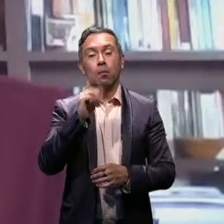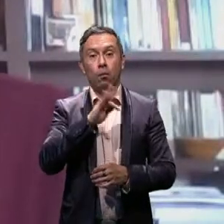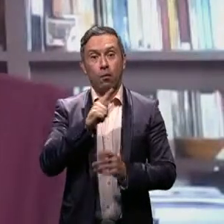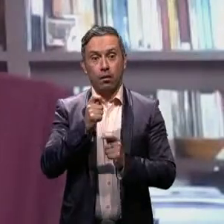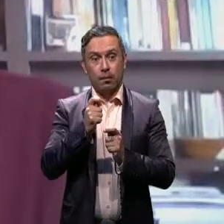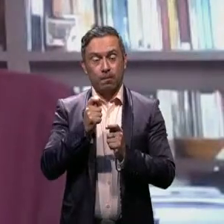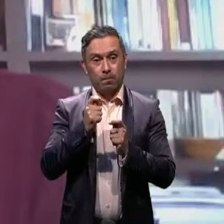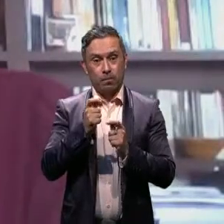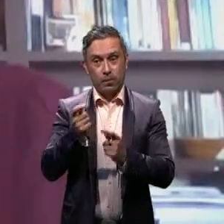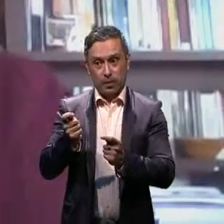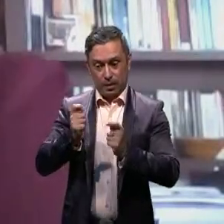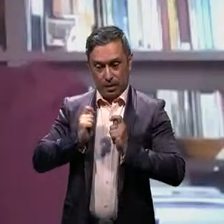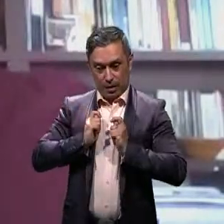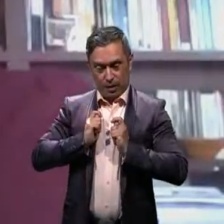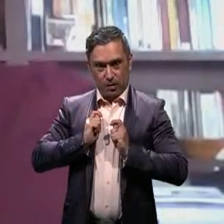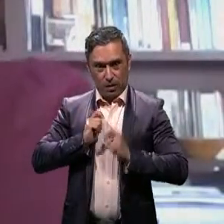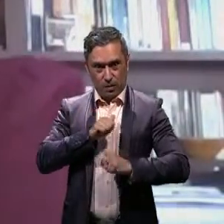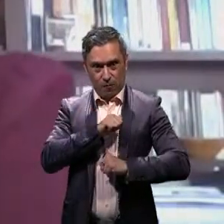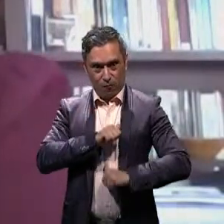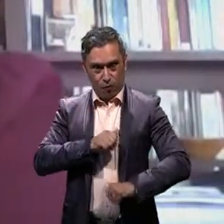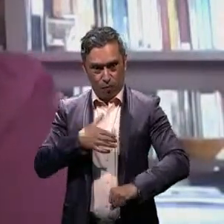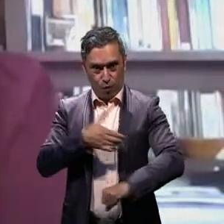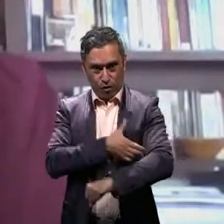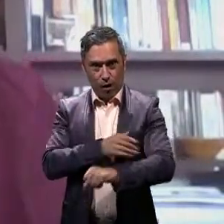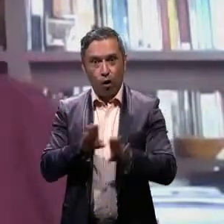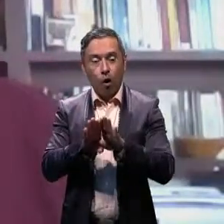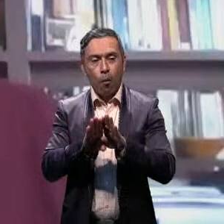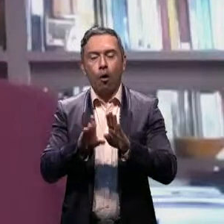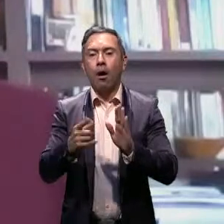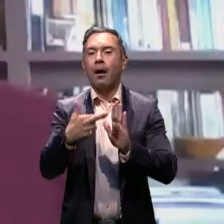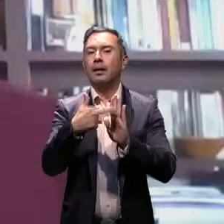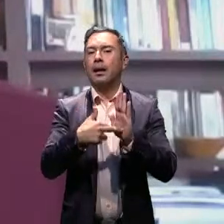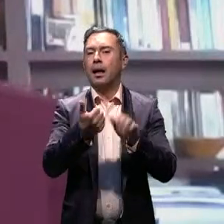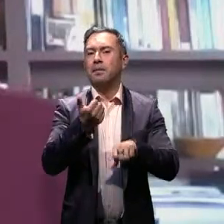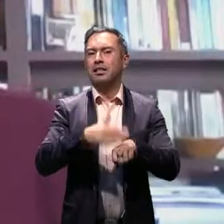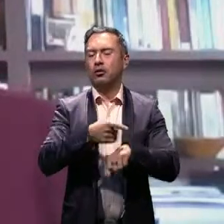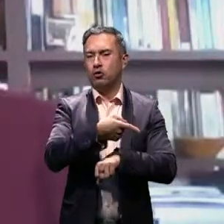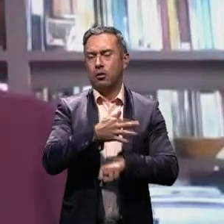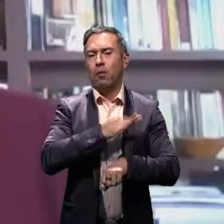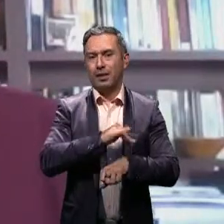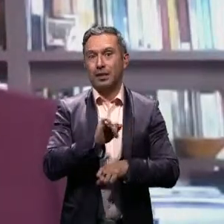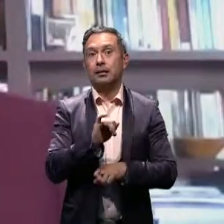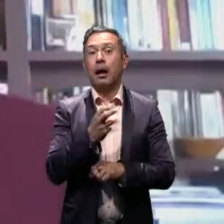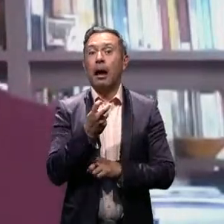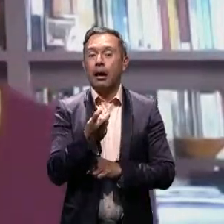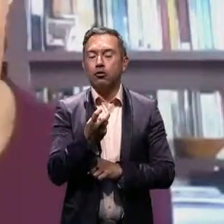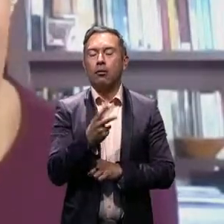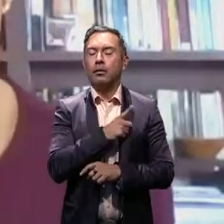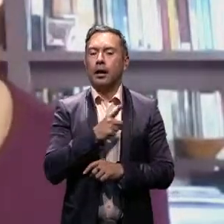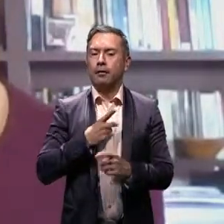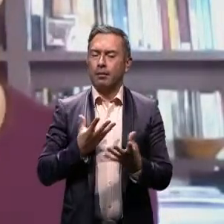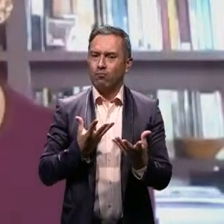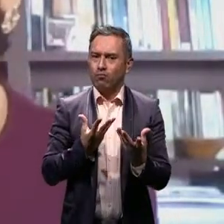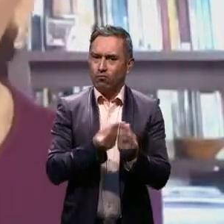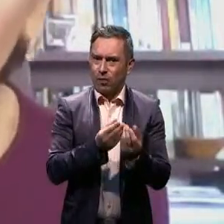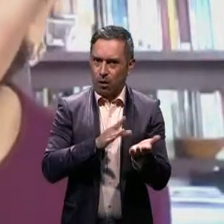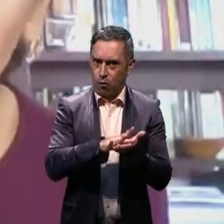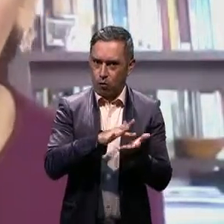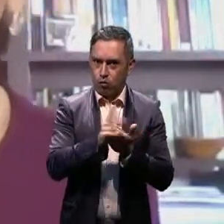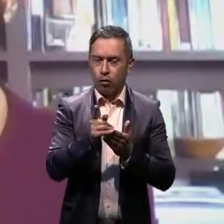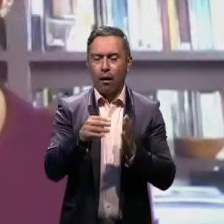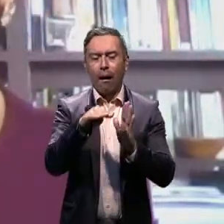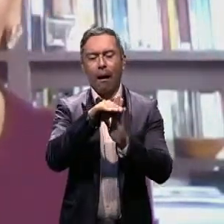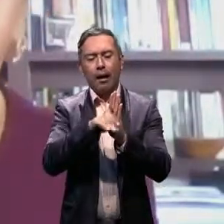find ways of using power following the rules of the administration. And we have to have support